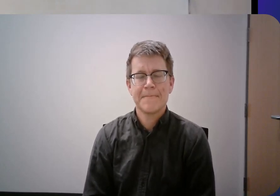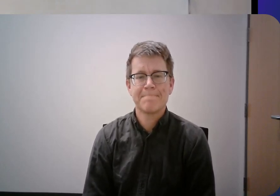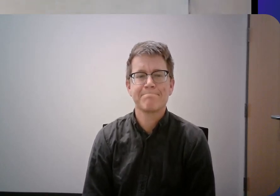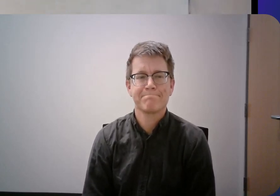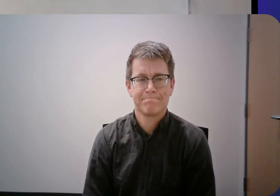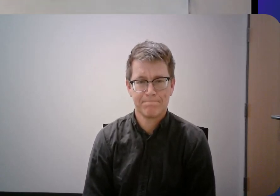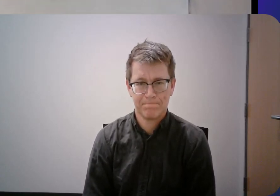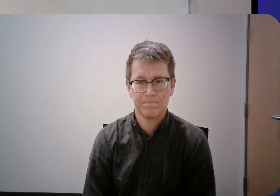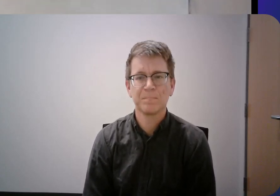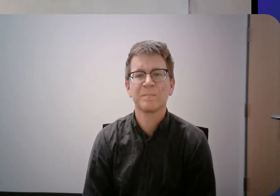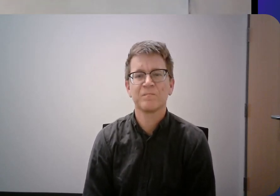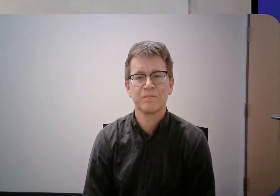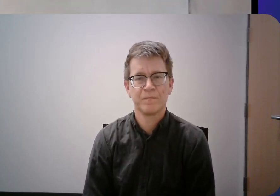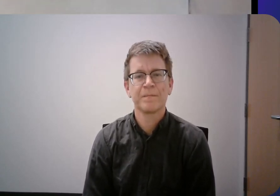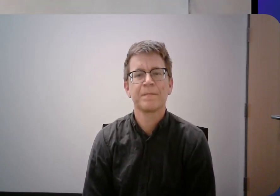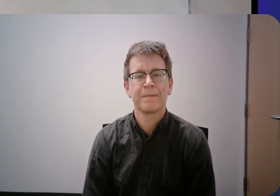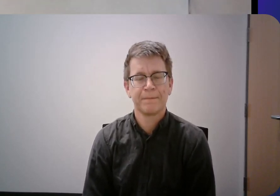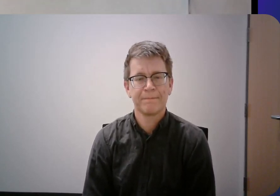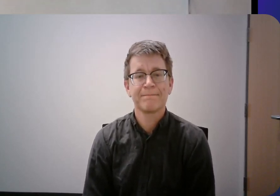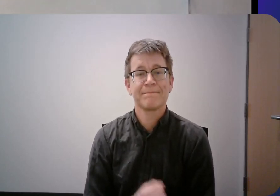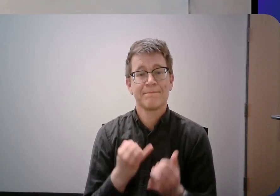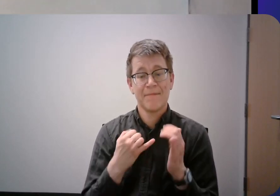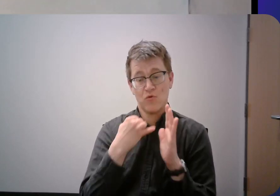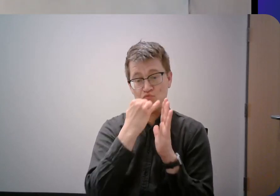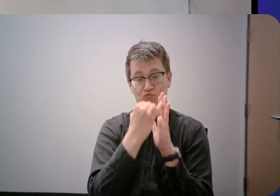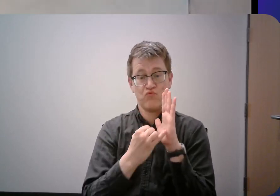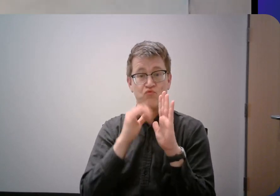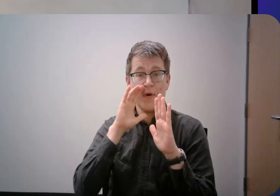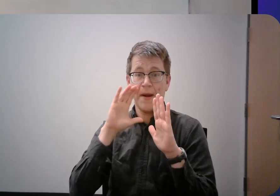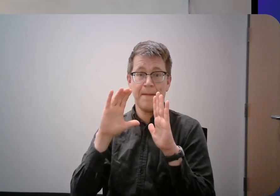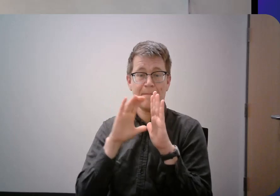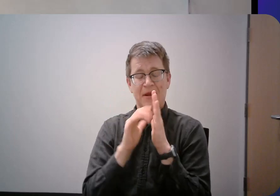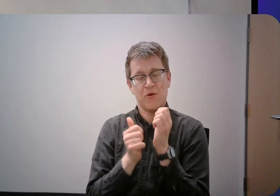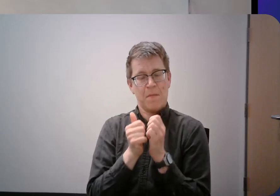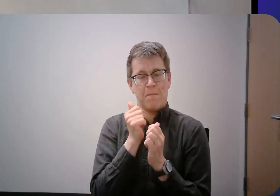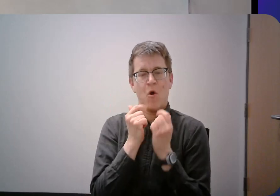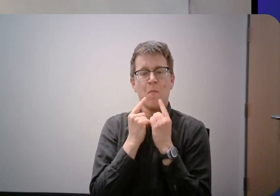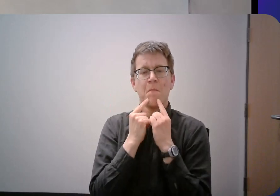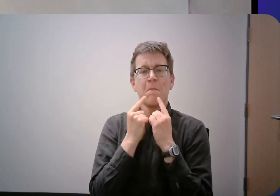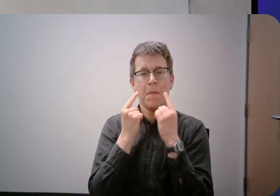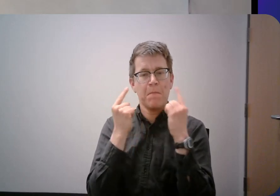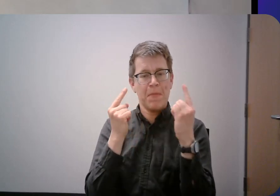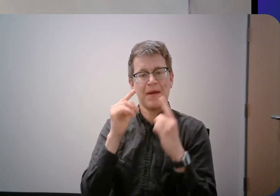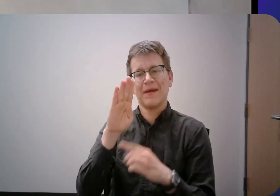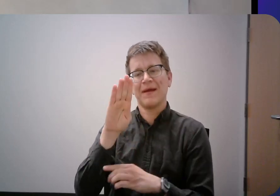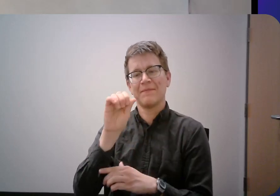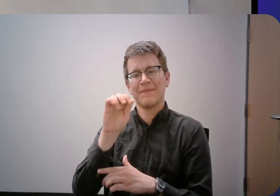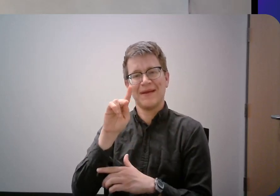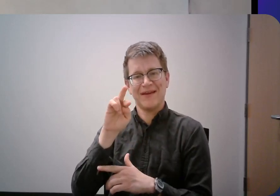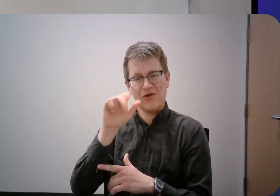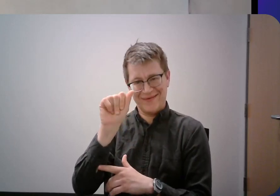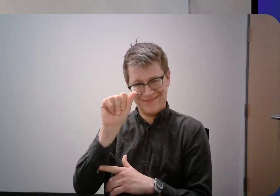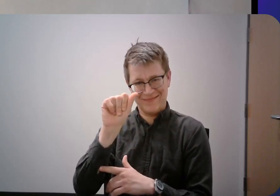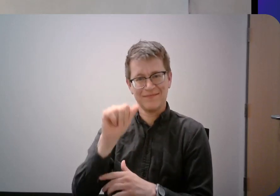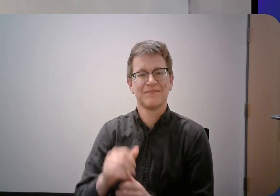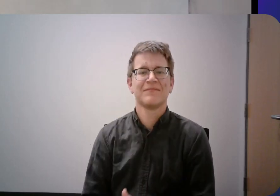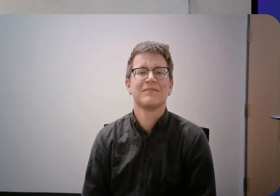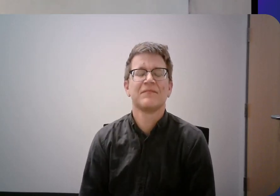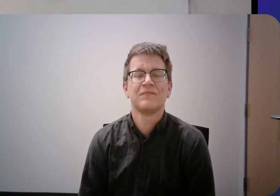Anyone know this bacteria? Yeah. What is it? Sperm? Sperm. Thank you.